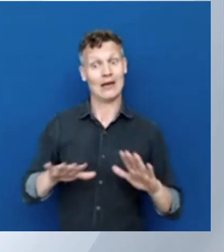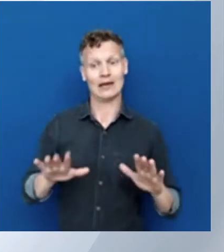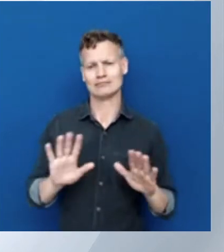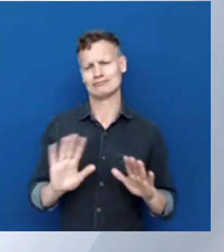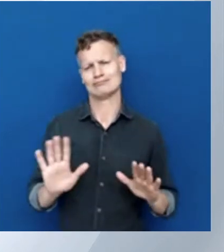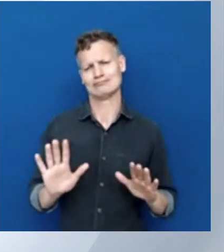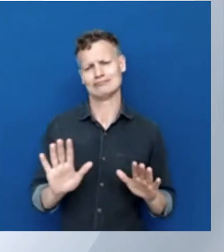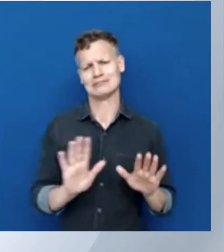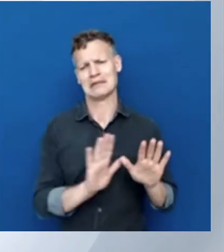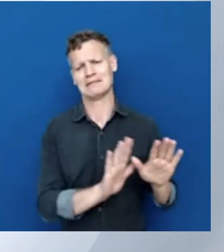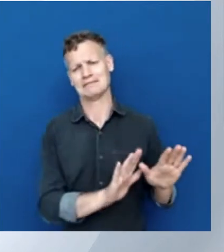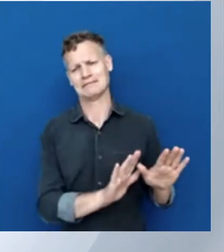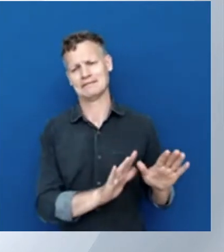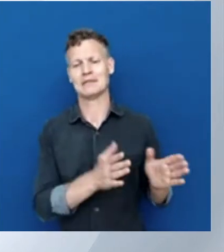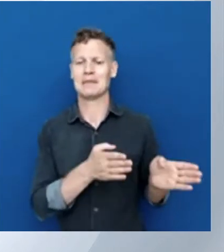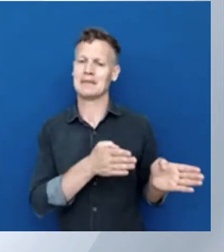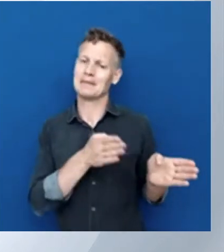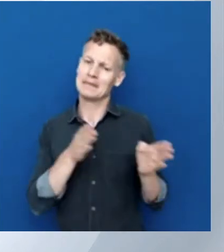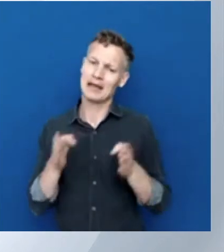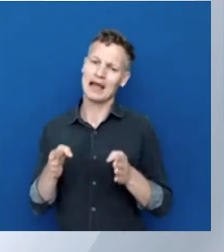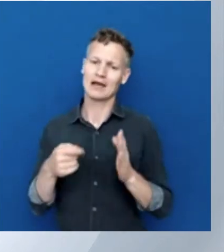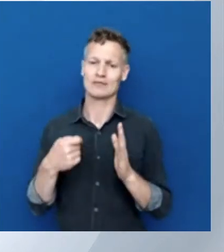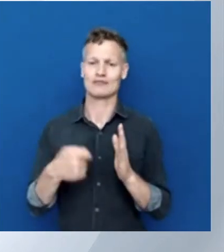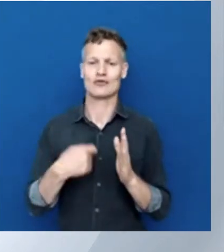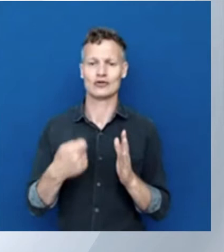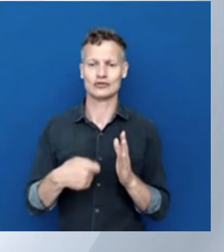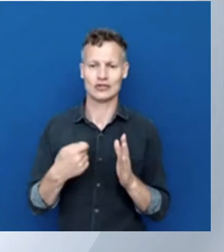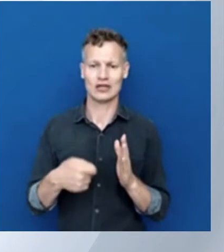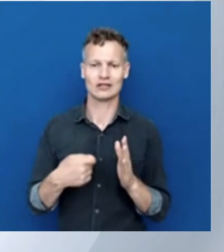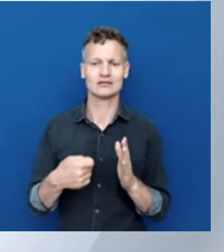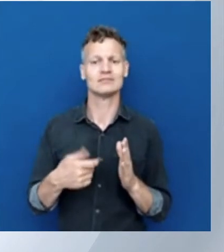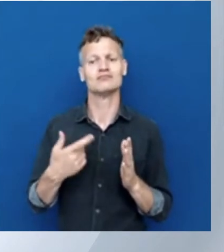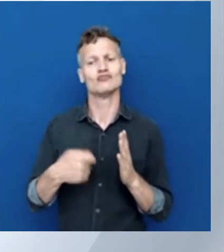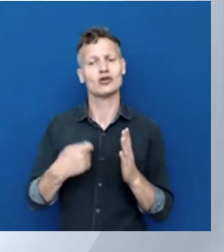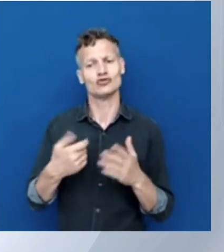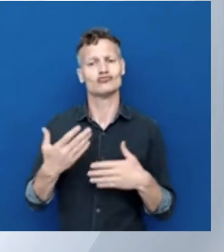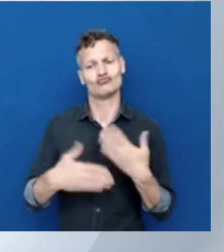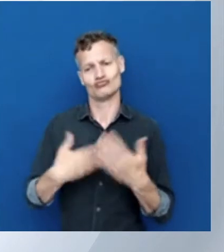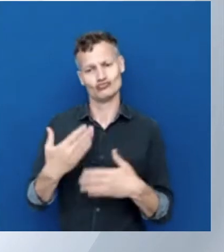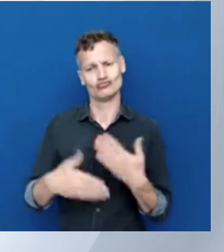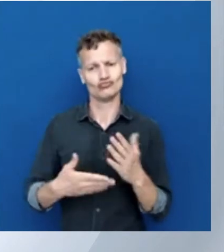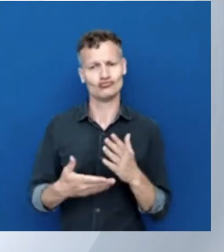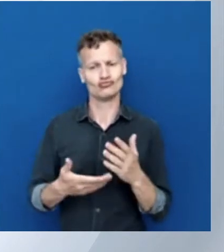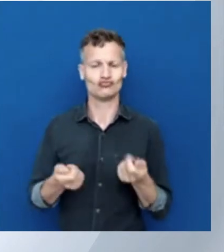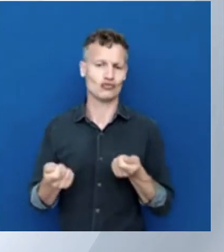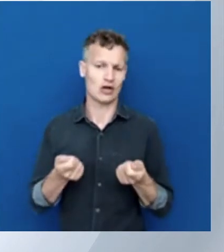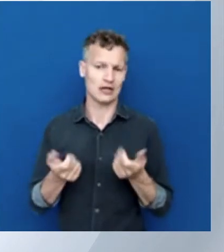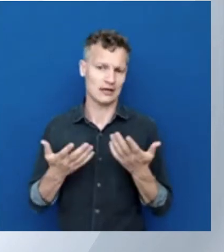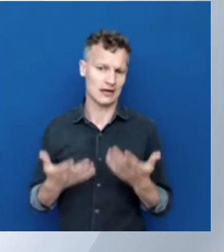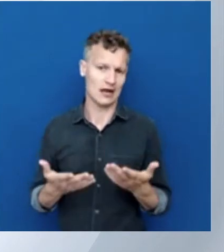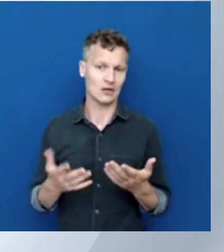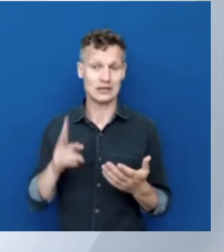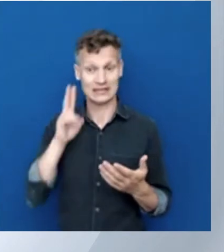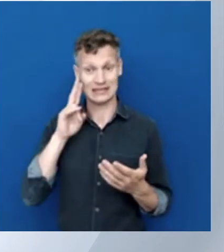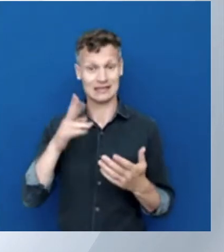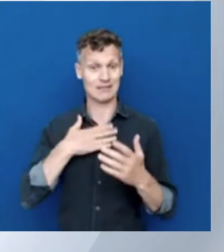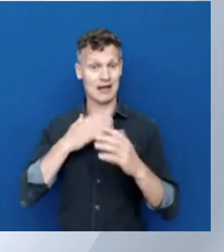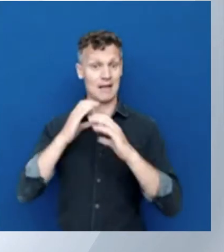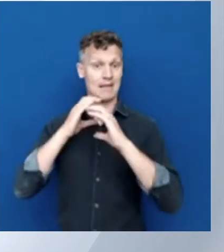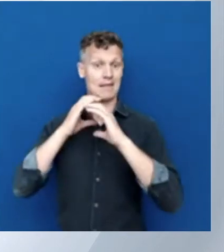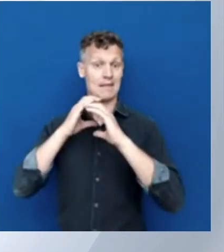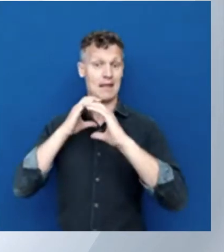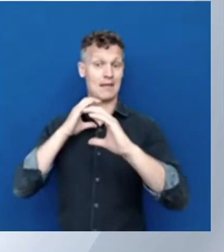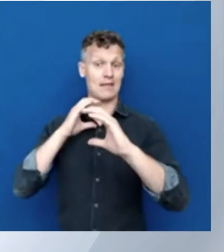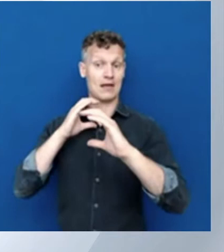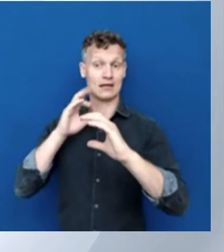Azure DevOps, I've already got the project running, and you can see here on my pipelines,